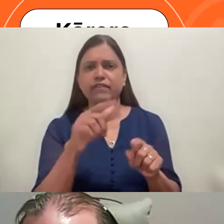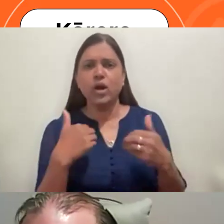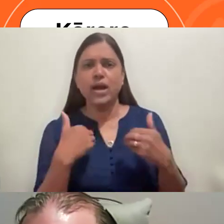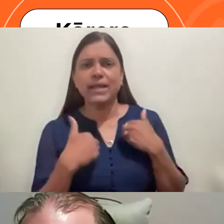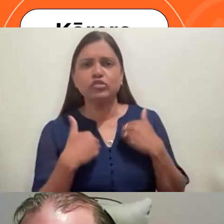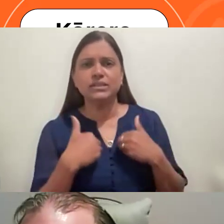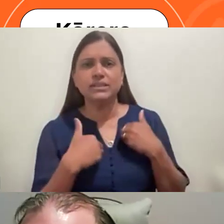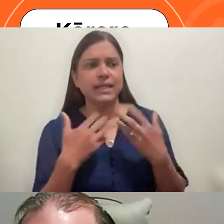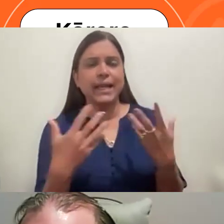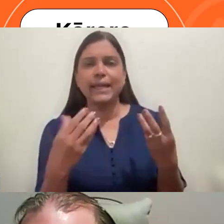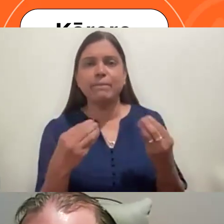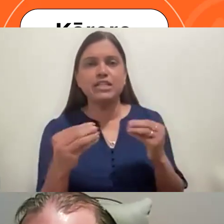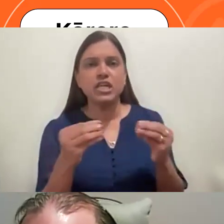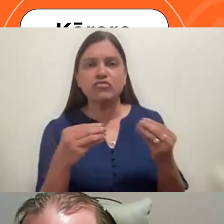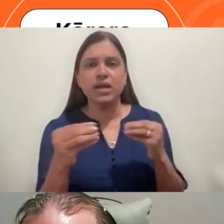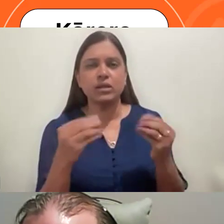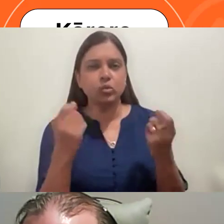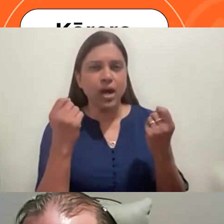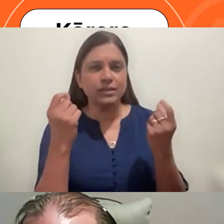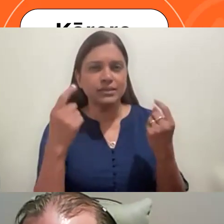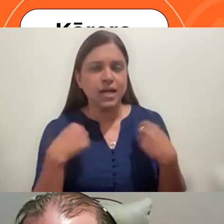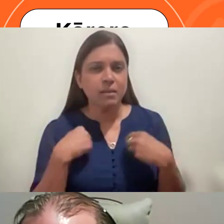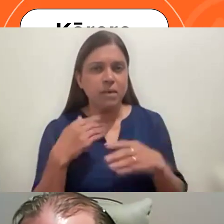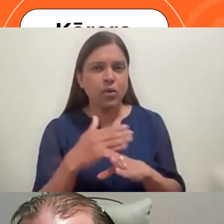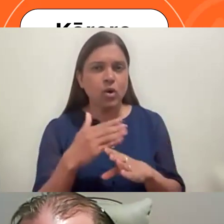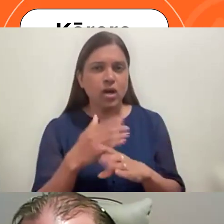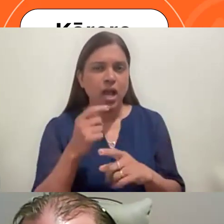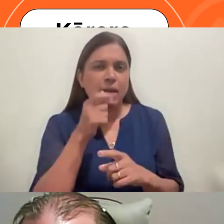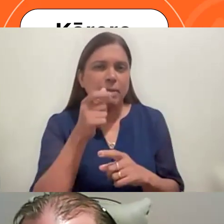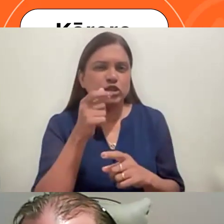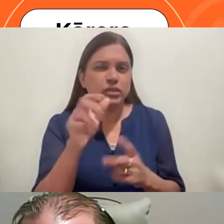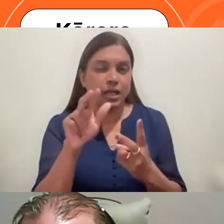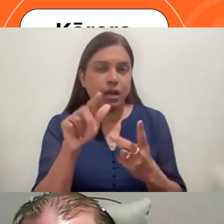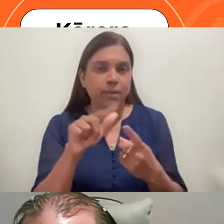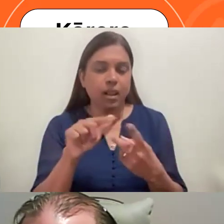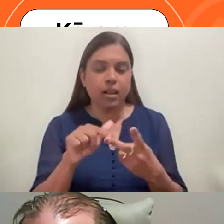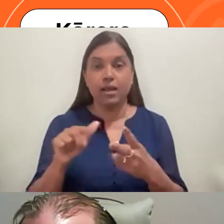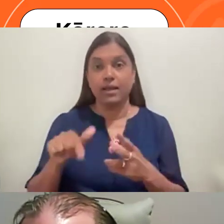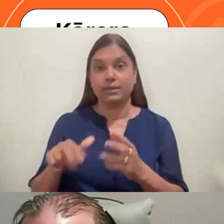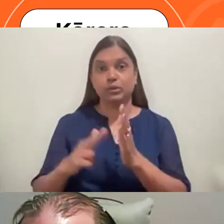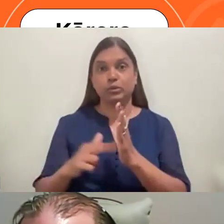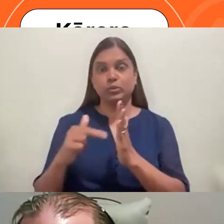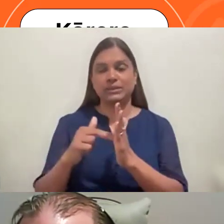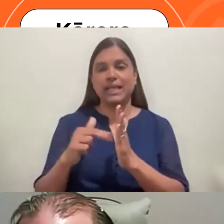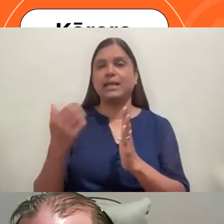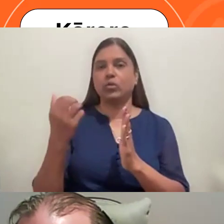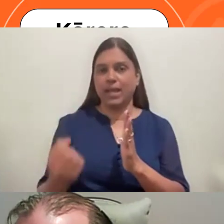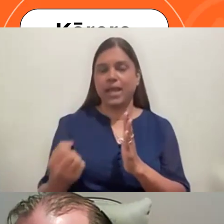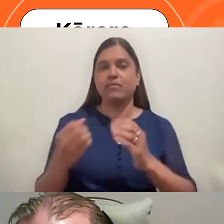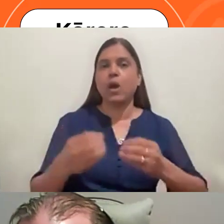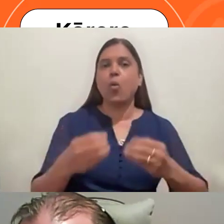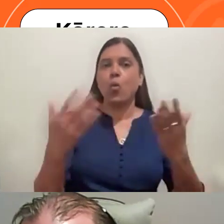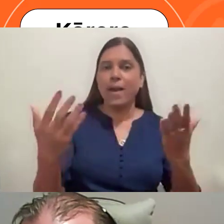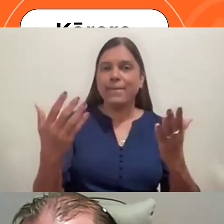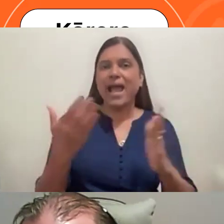help to understand WCAG, I'll just mention a couple. Of course, here in Aotearoa, New Zealand, we have the Web Accessibility